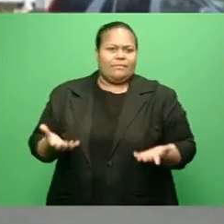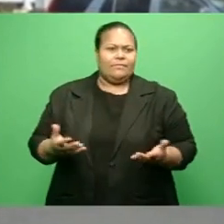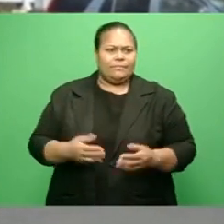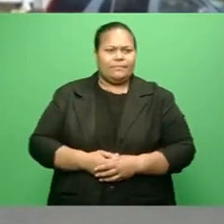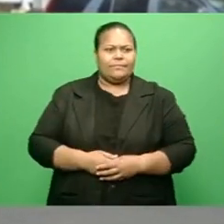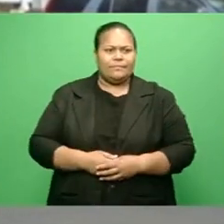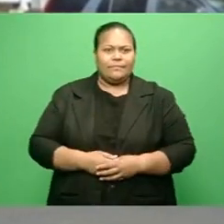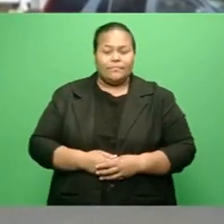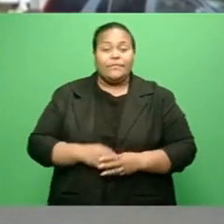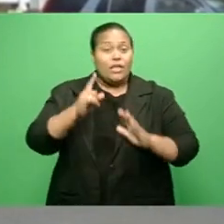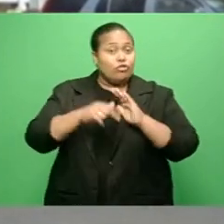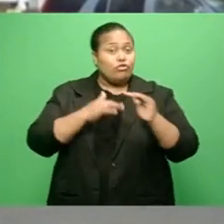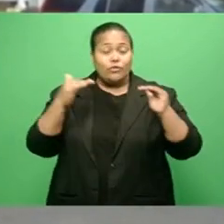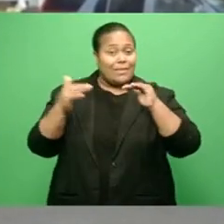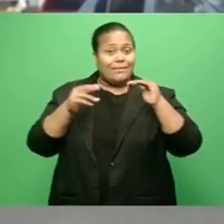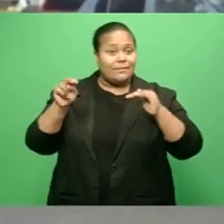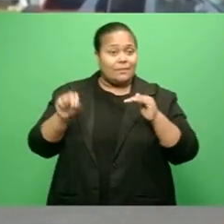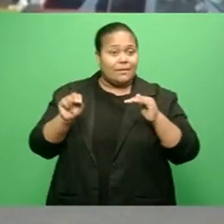and also,